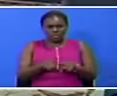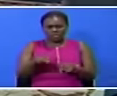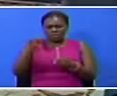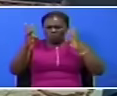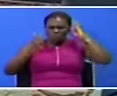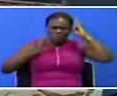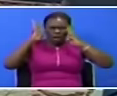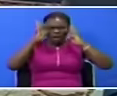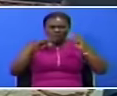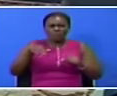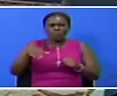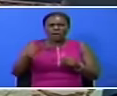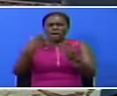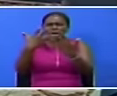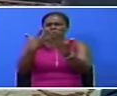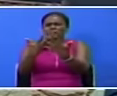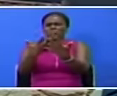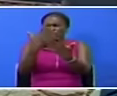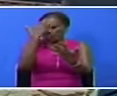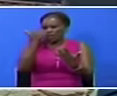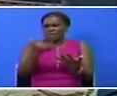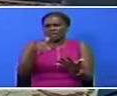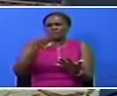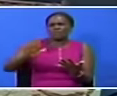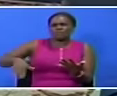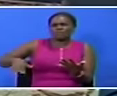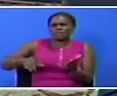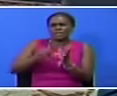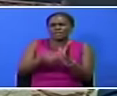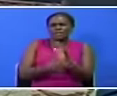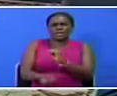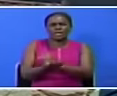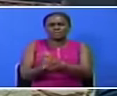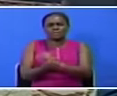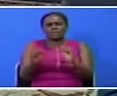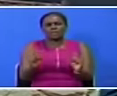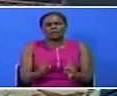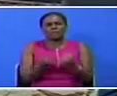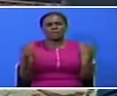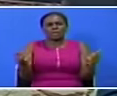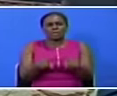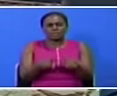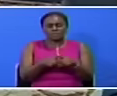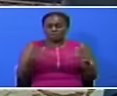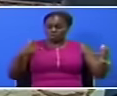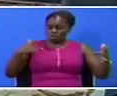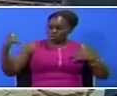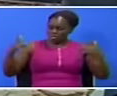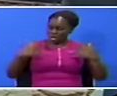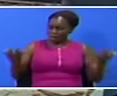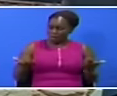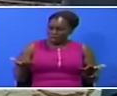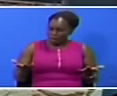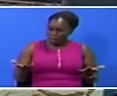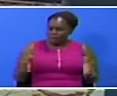wondering why he was being arraigned in court, but he was later explained of what has been happening. Also of great concern is